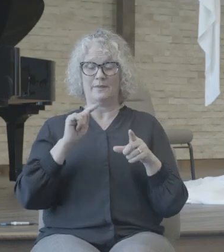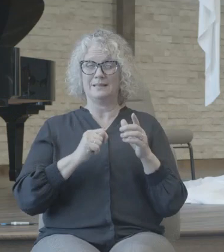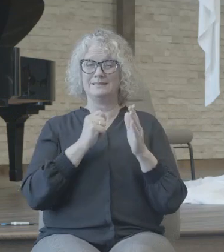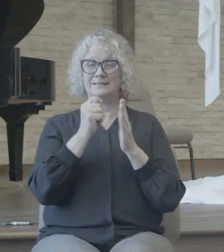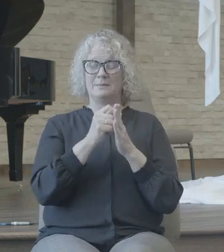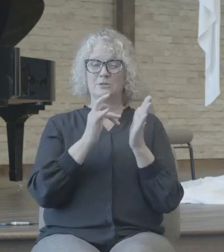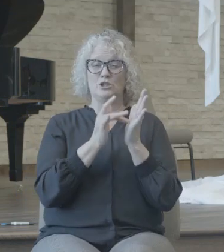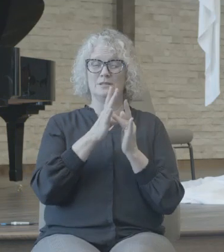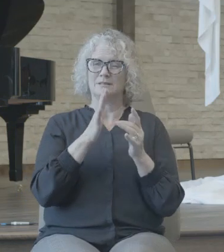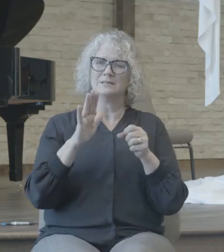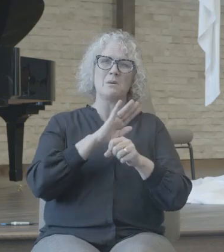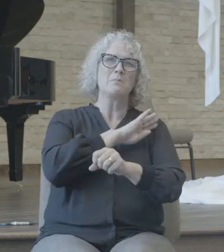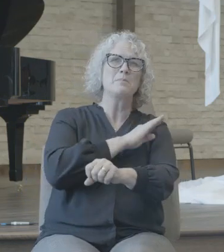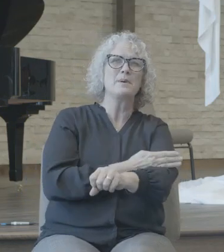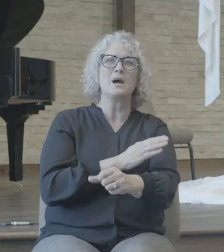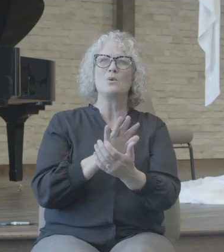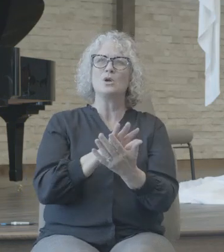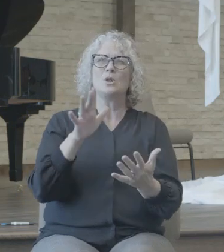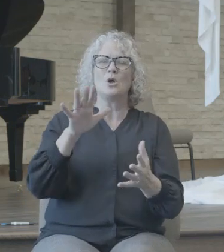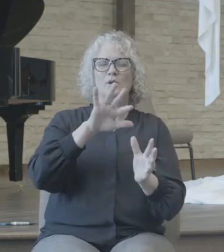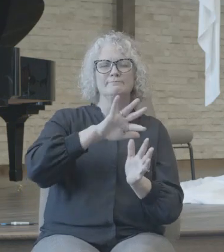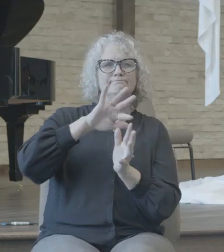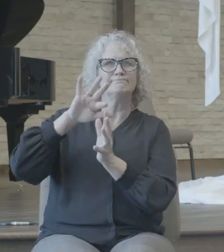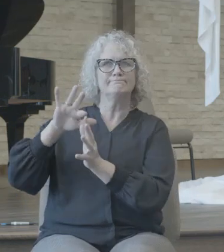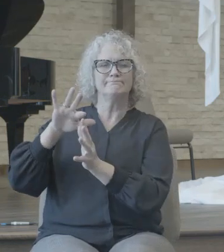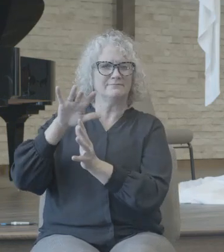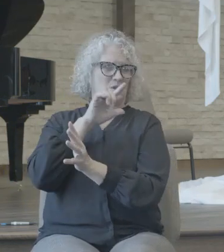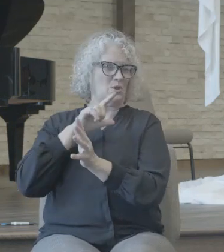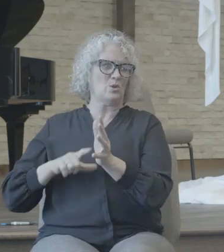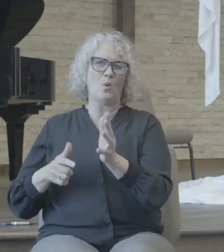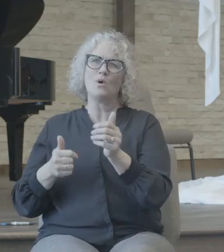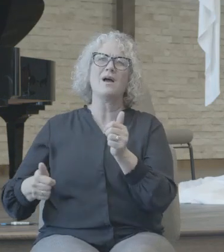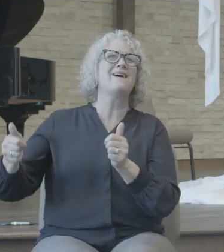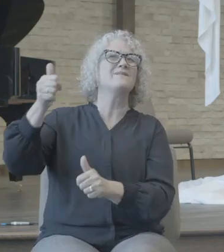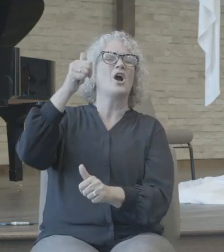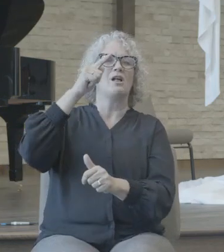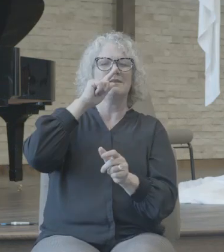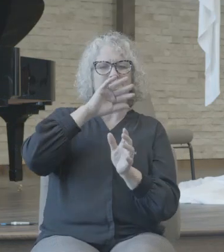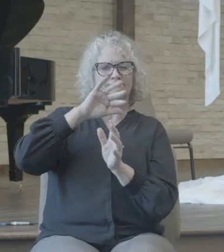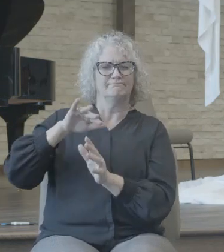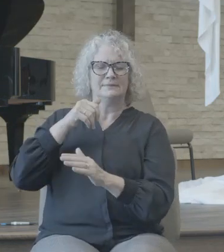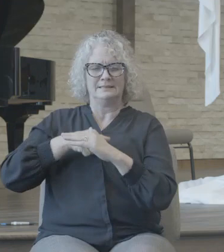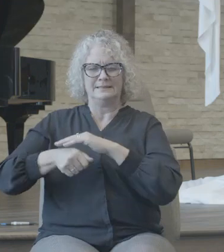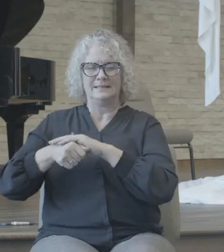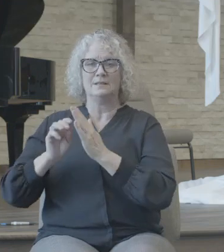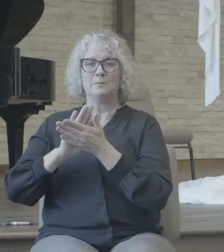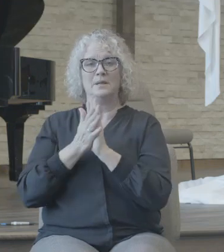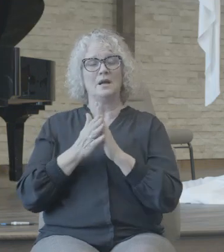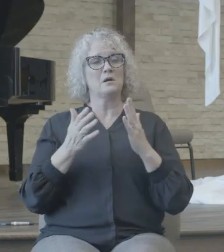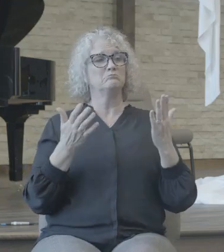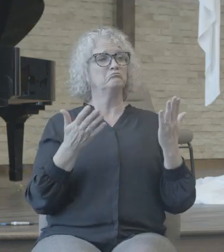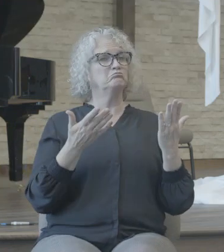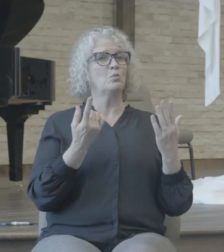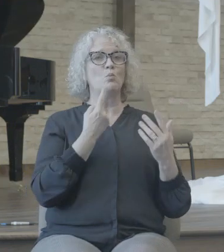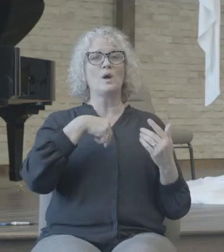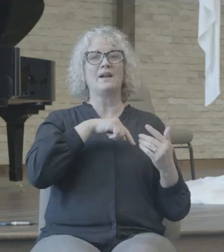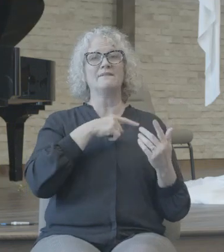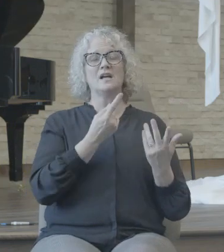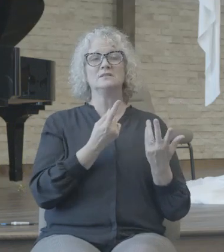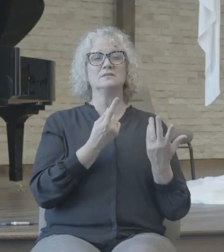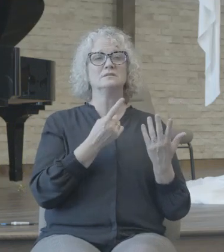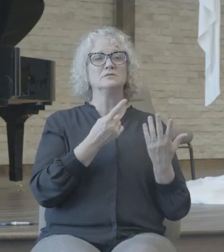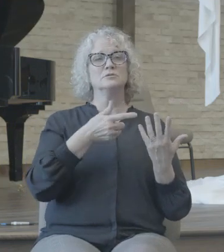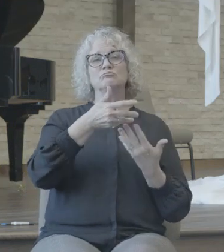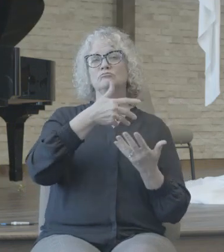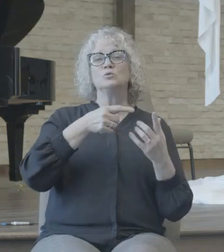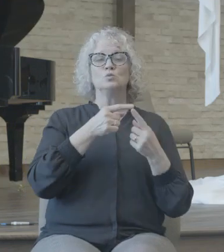and glory as Lord of all. And he did it to become one of us and do what had to be done to save us. If he had